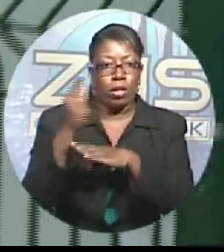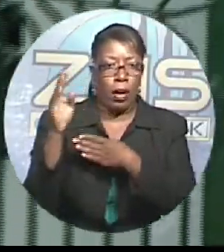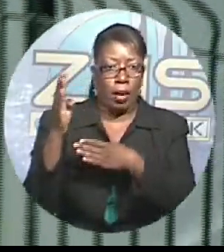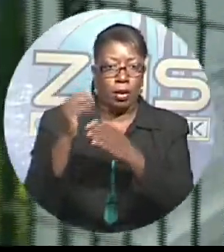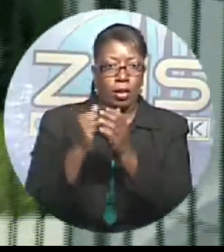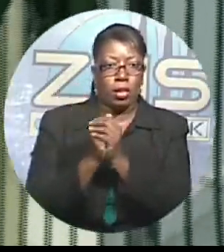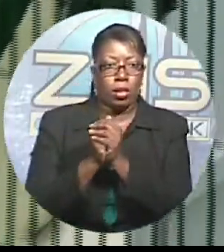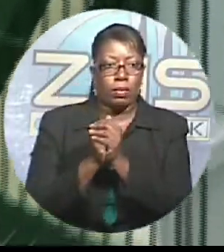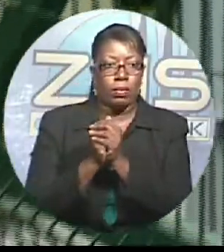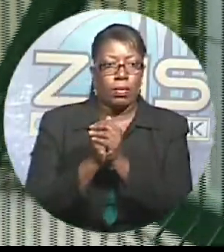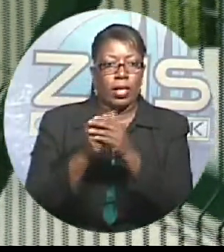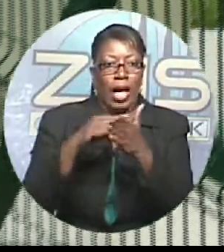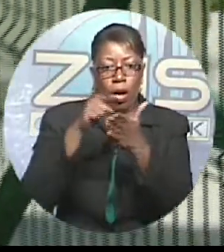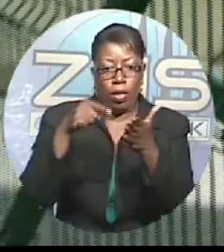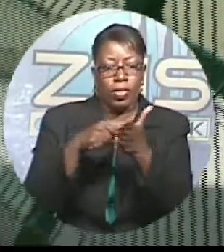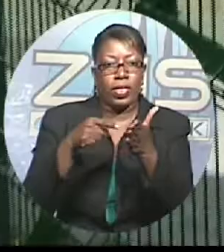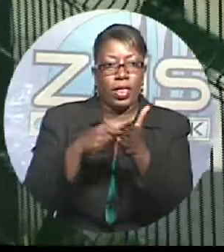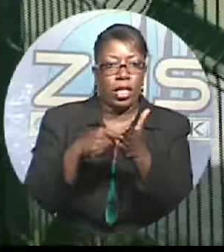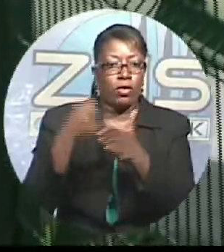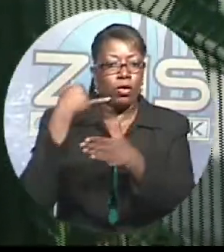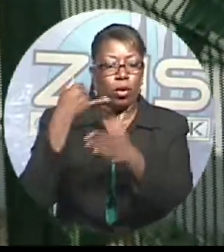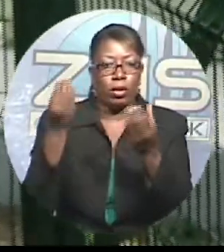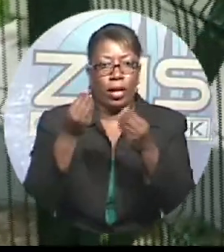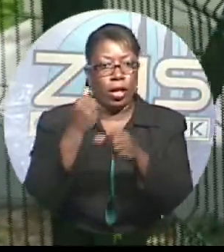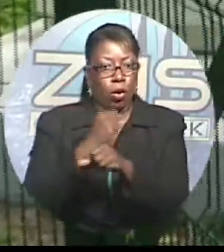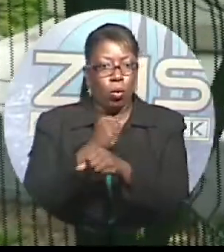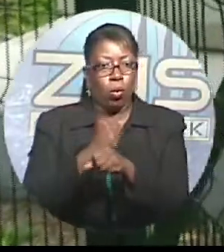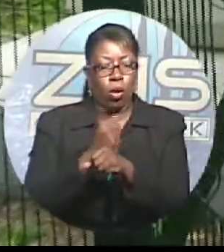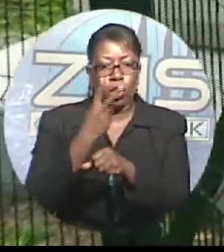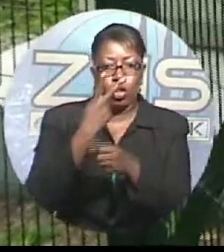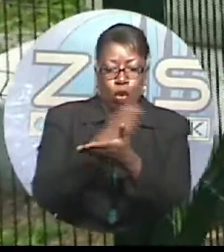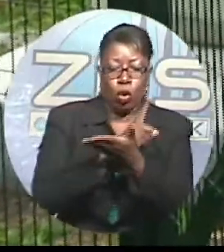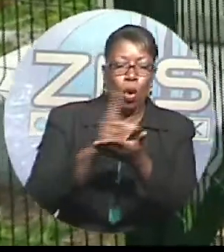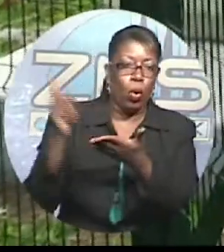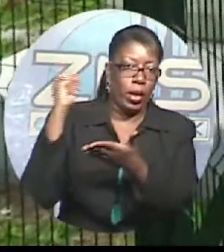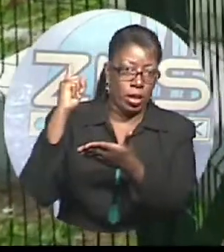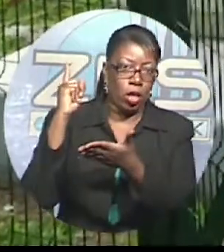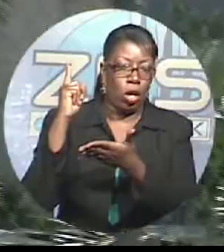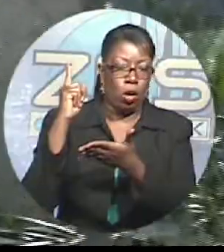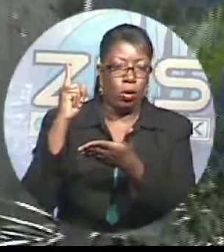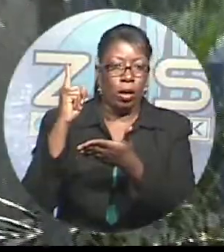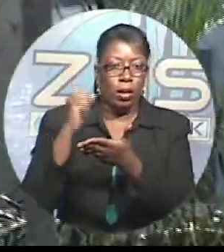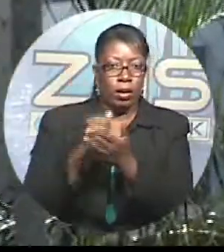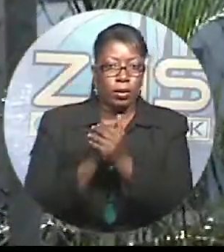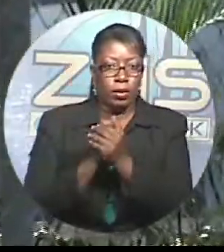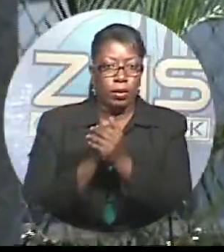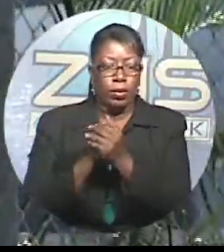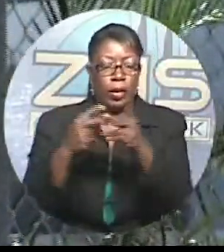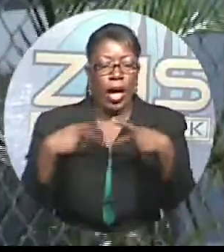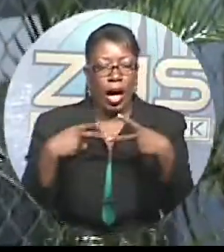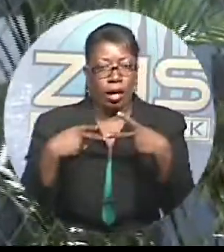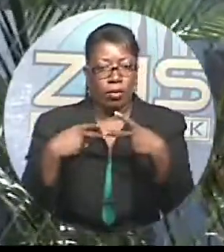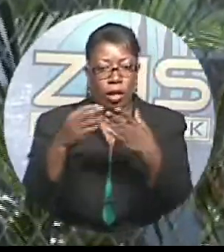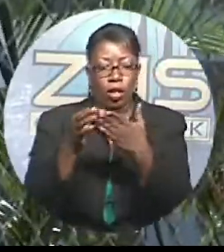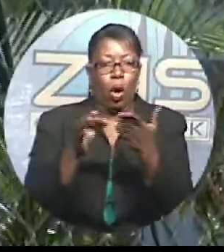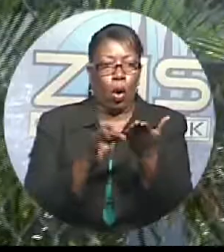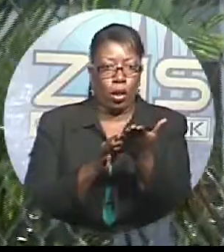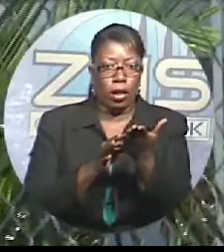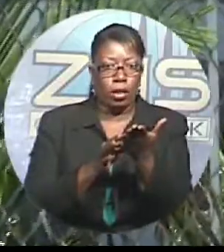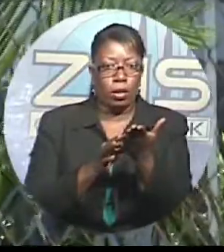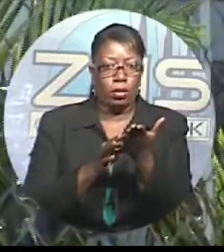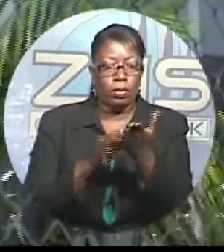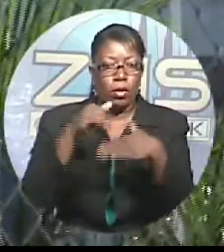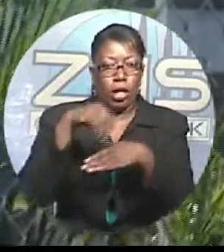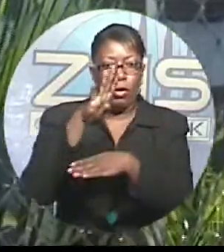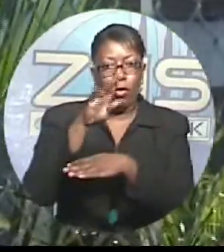this recent outage, as well as that hours-long disruption 2 weekends ago, has prompted the company to launch an audit into its brand new 4G network